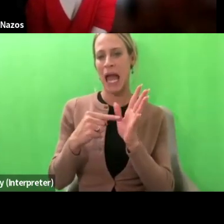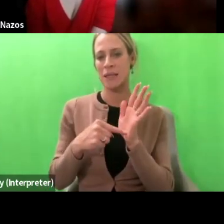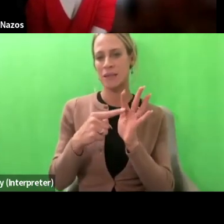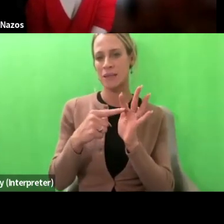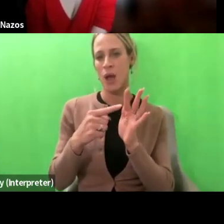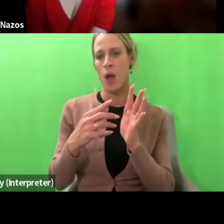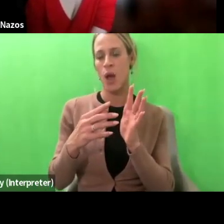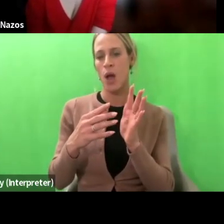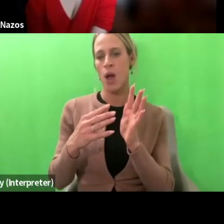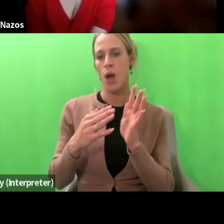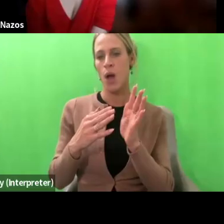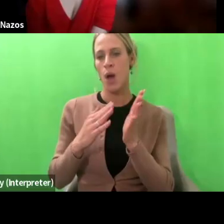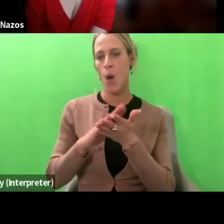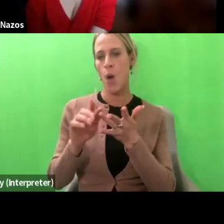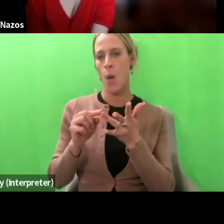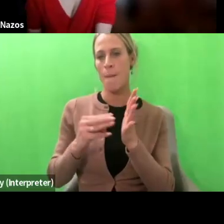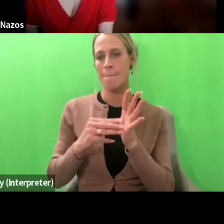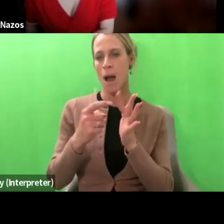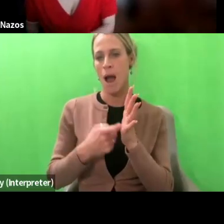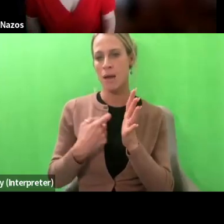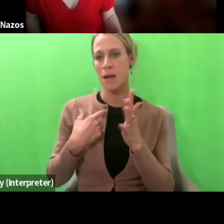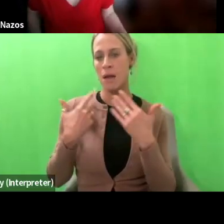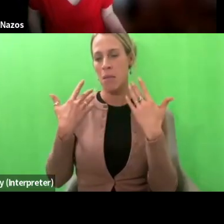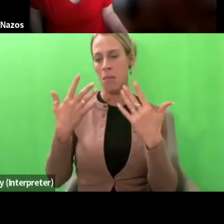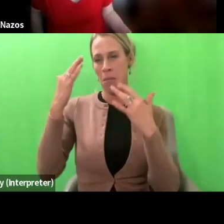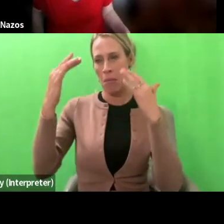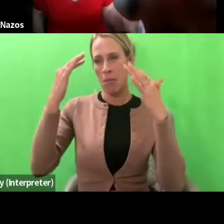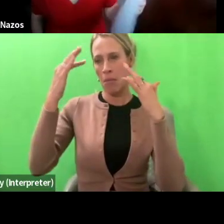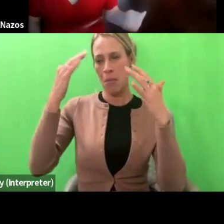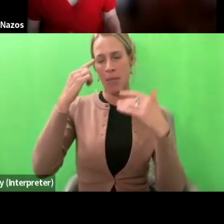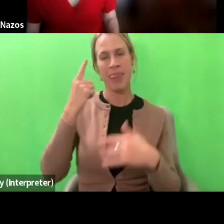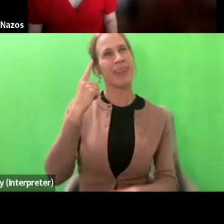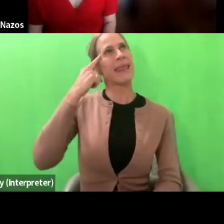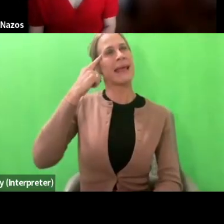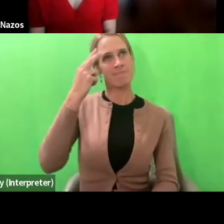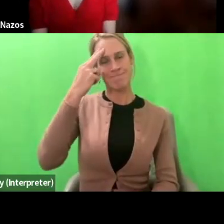and maybe I will. I mean, I have thought of the title.